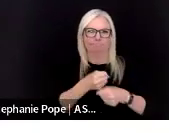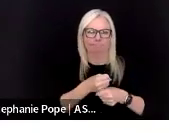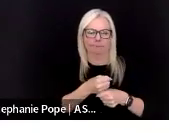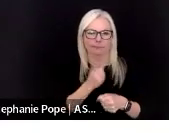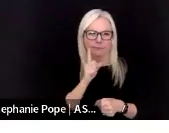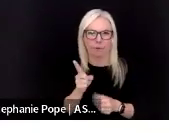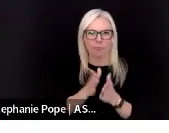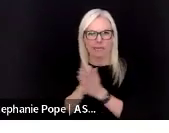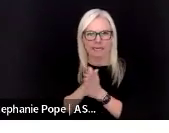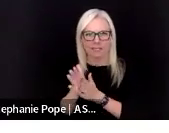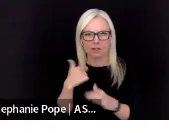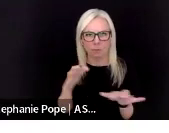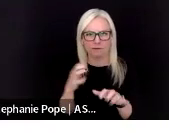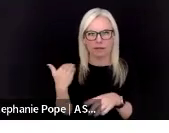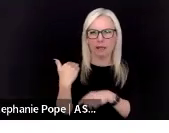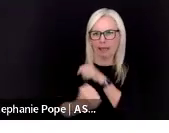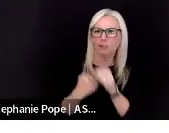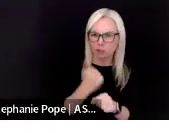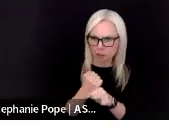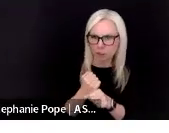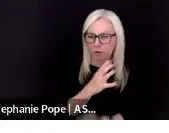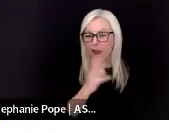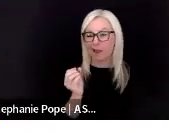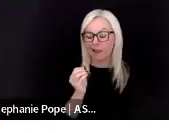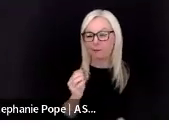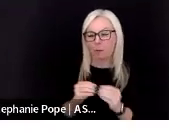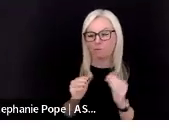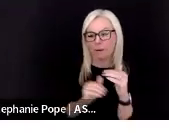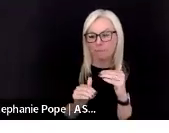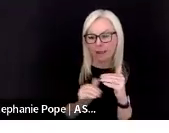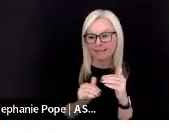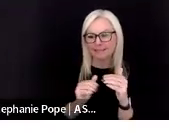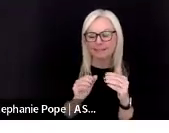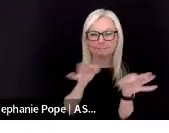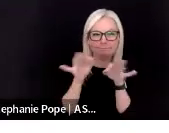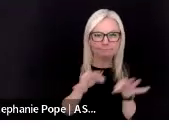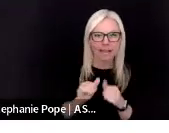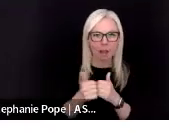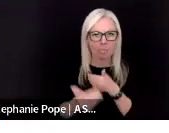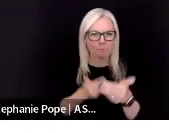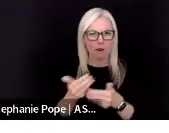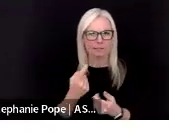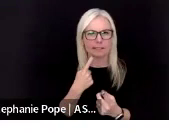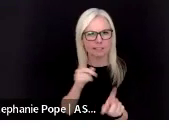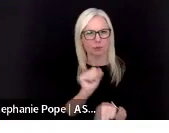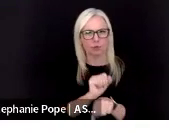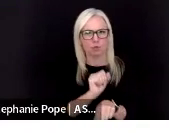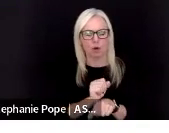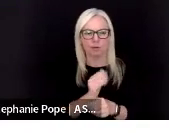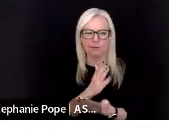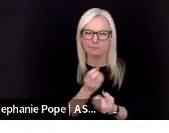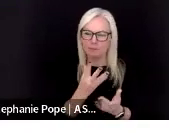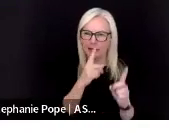we've undertaken in the past year and also just a basic primer on how our processes work. There are many complicated aspects to the